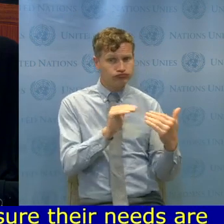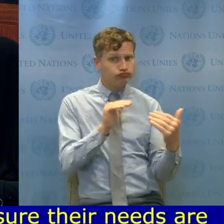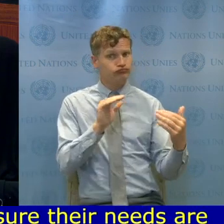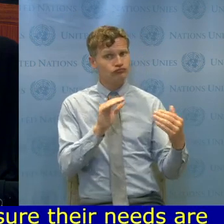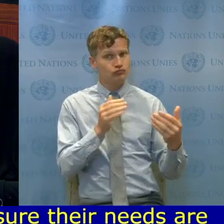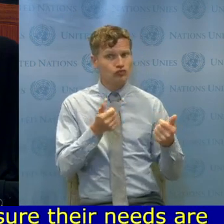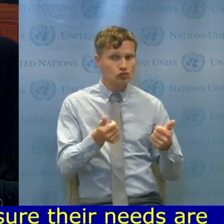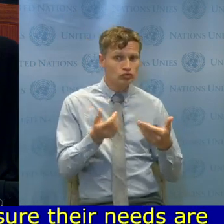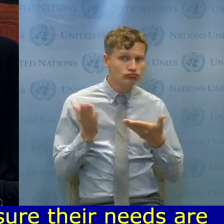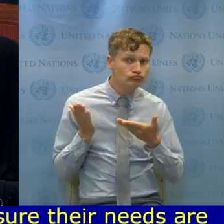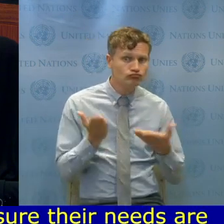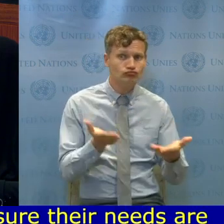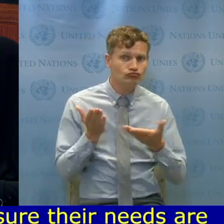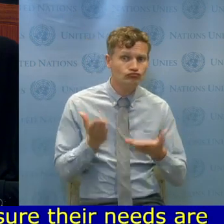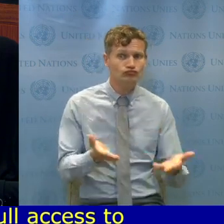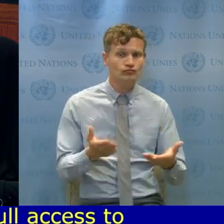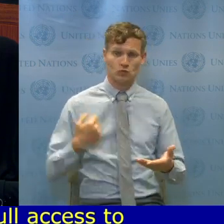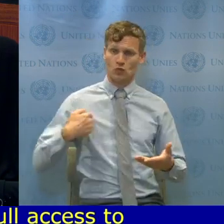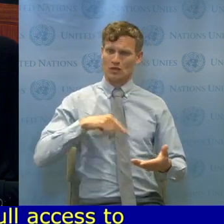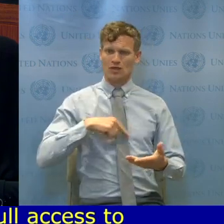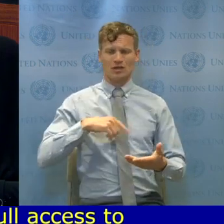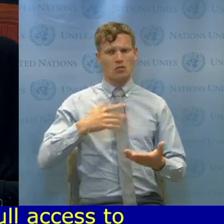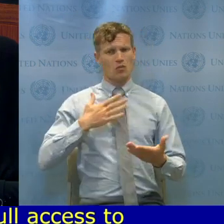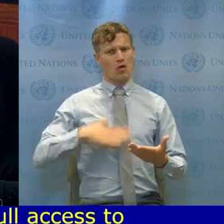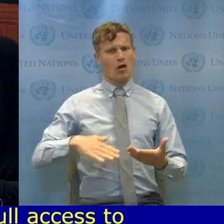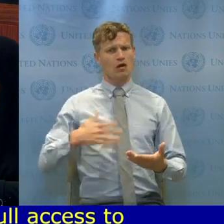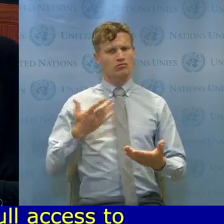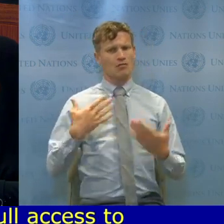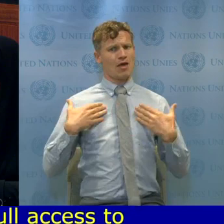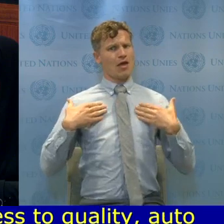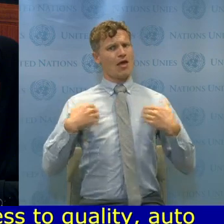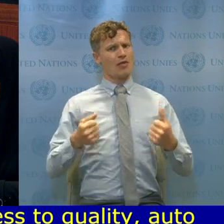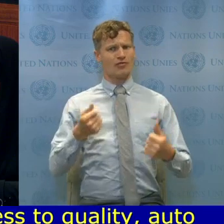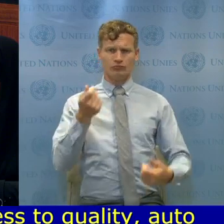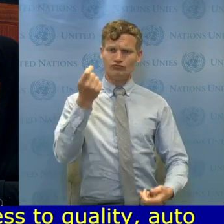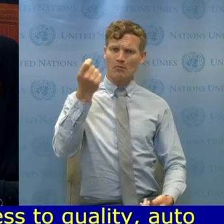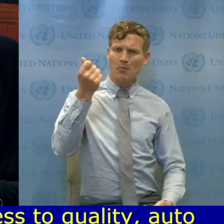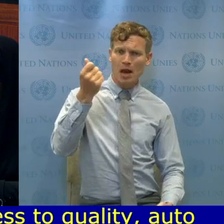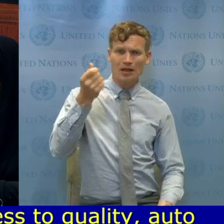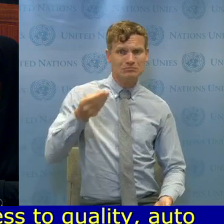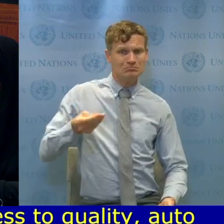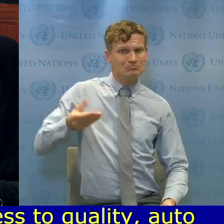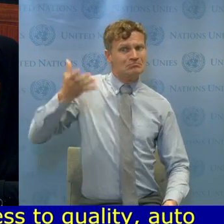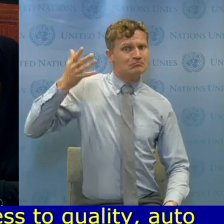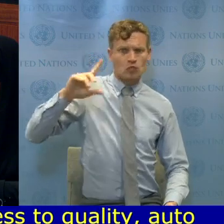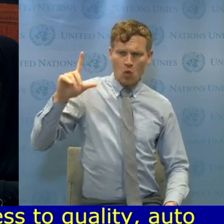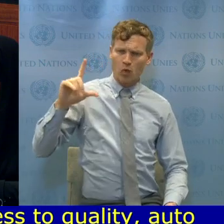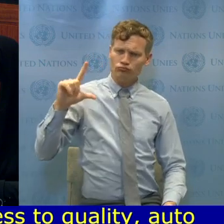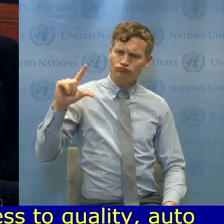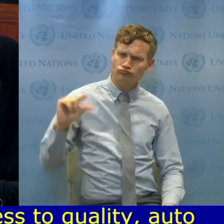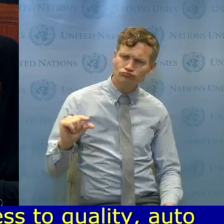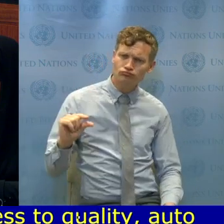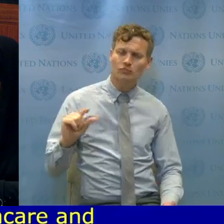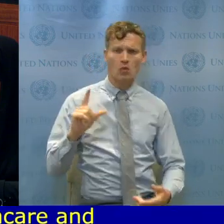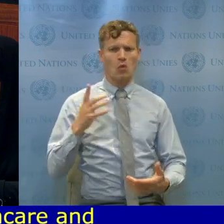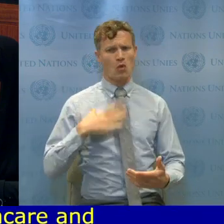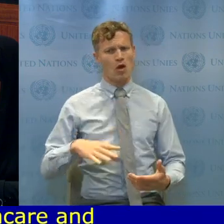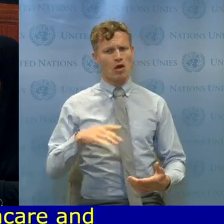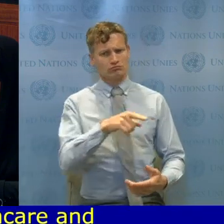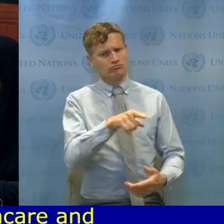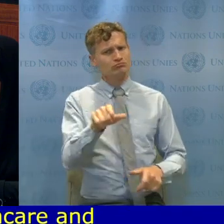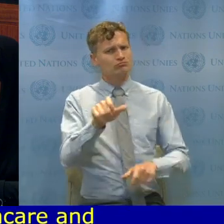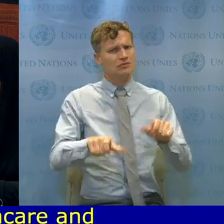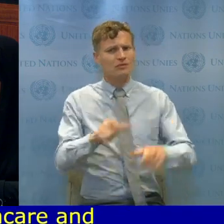and information, we aim to ensure that persons with disabilities can live their best lives without compromising health